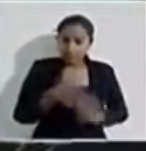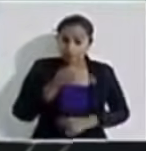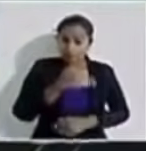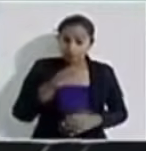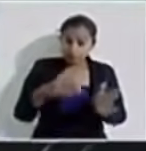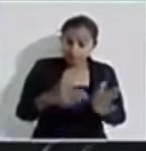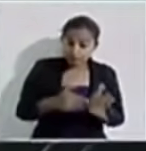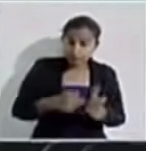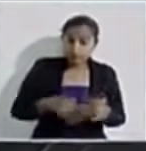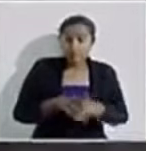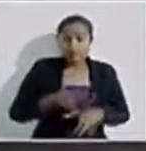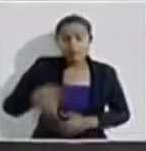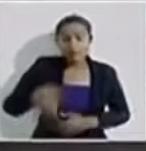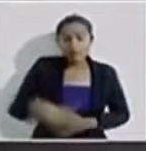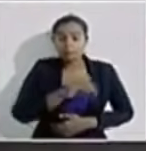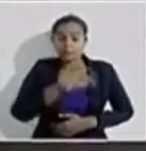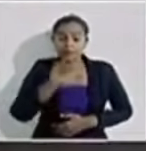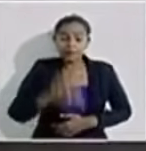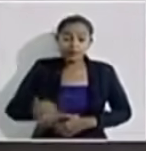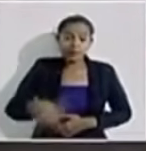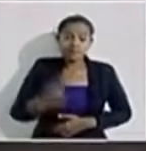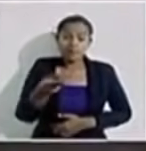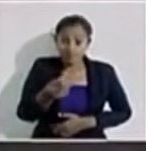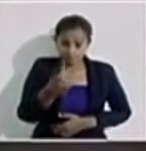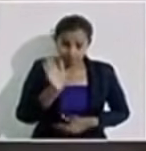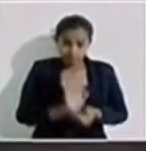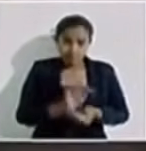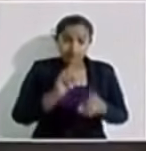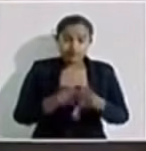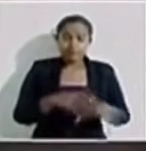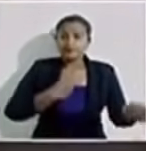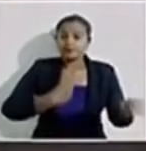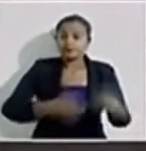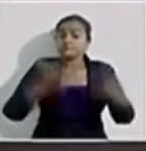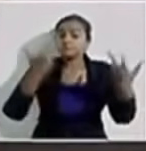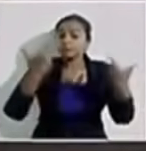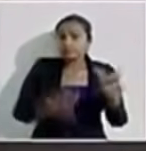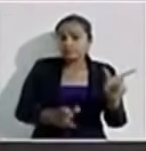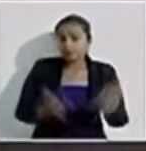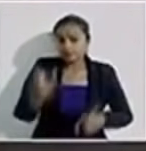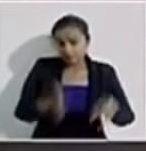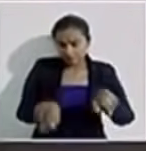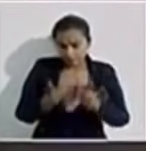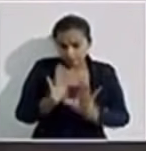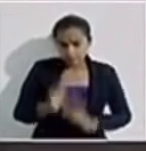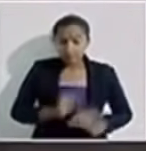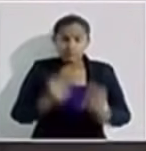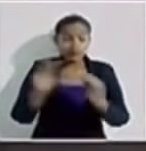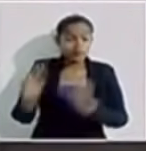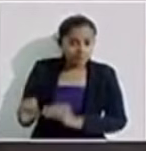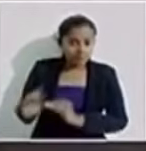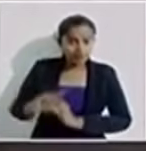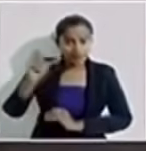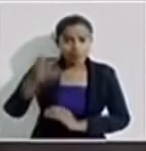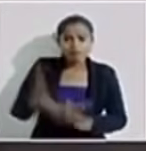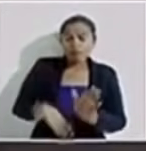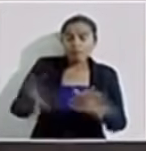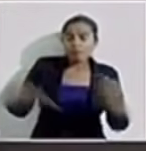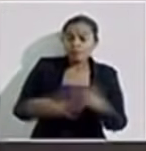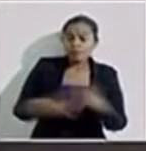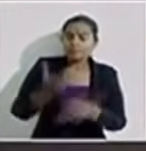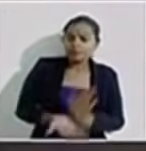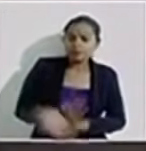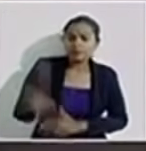7,406,100 rupees had been sold to the trader after it had been moved out of the Colombo port pursuant to a cabinet decision.